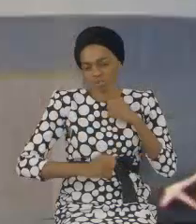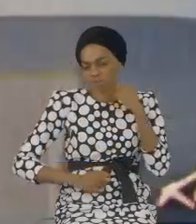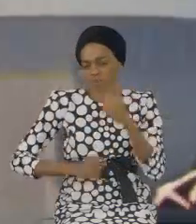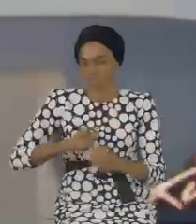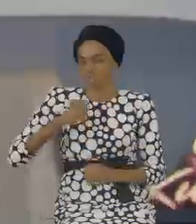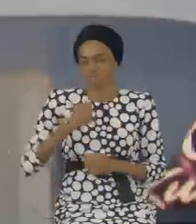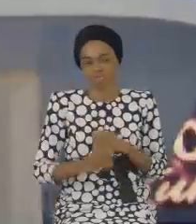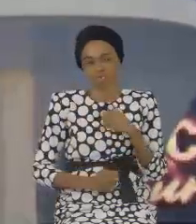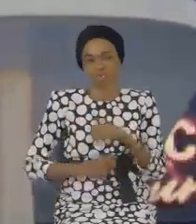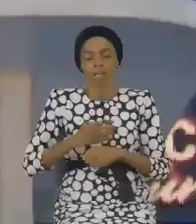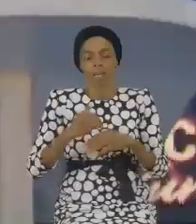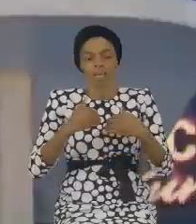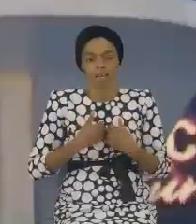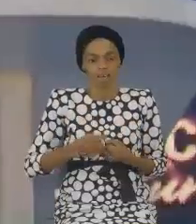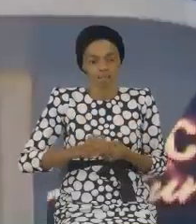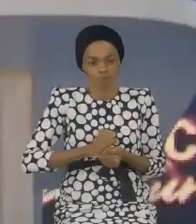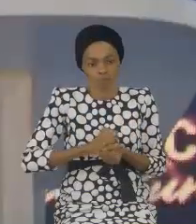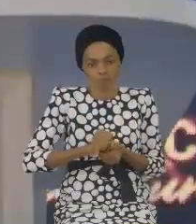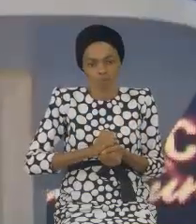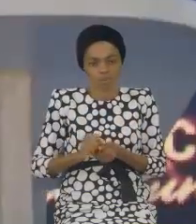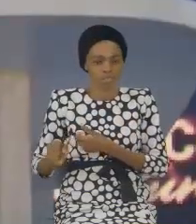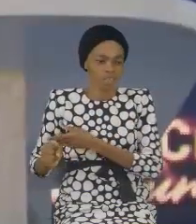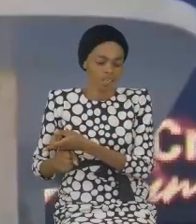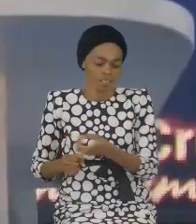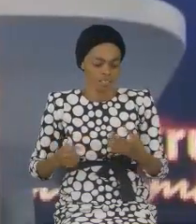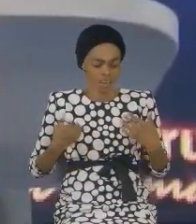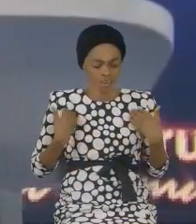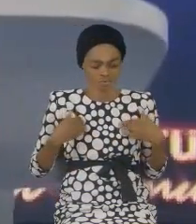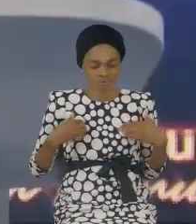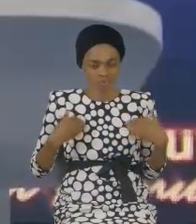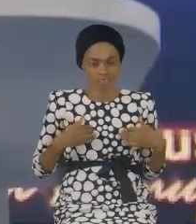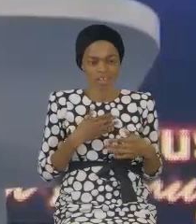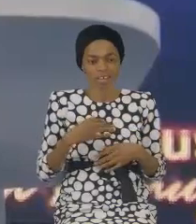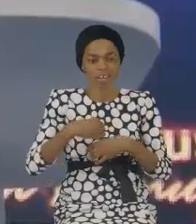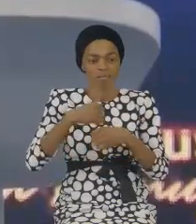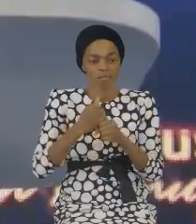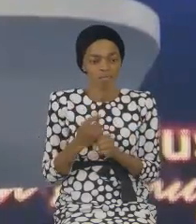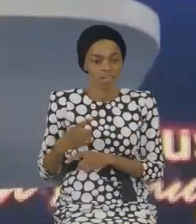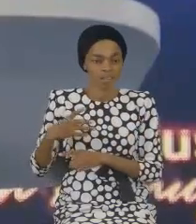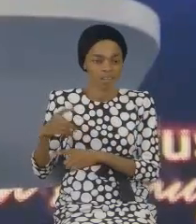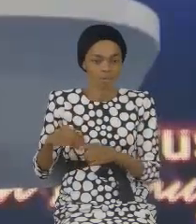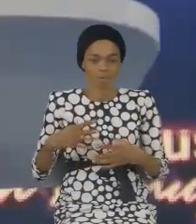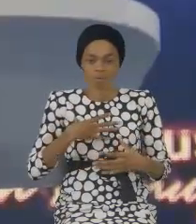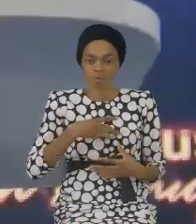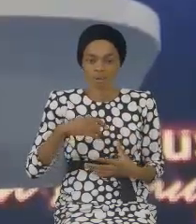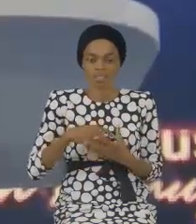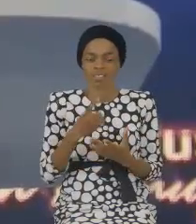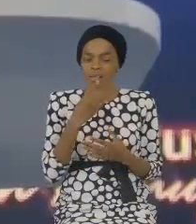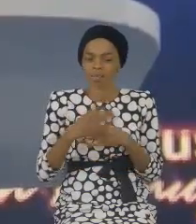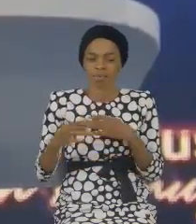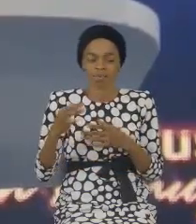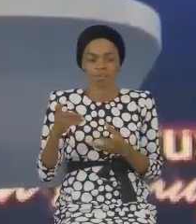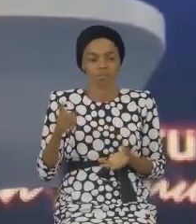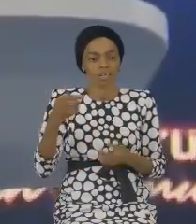tribulation, and have washed their robes, and have made them white in the blood of the Lamb. In